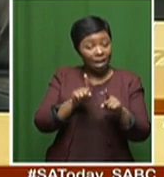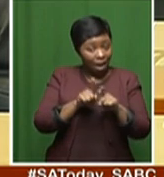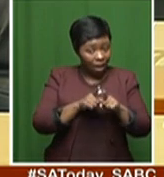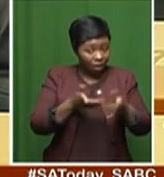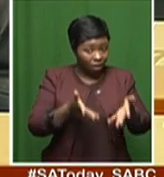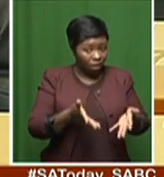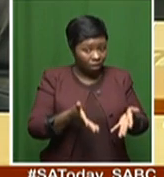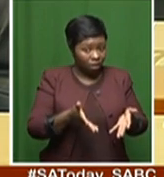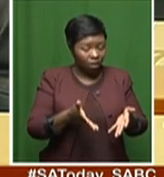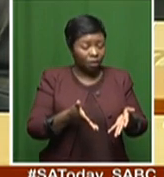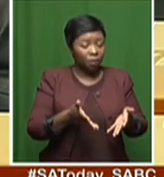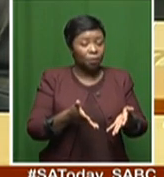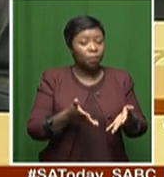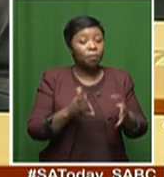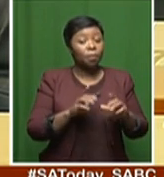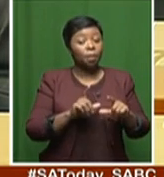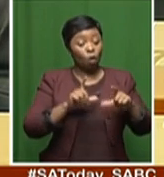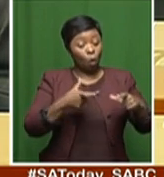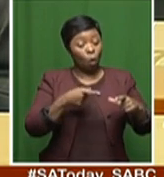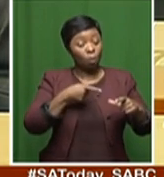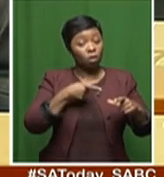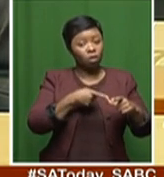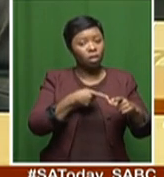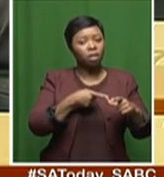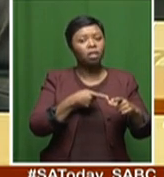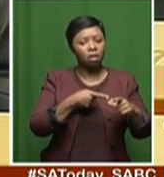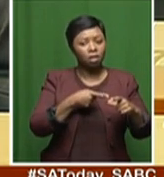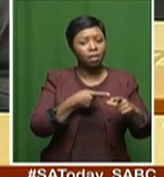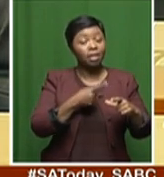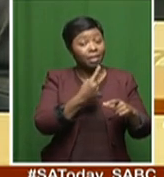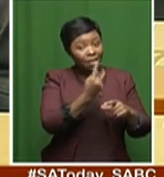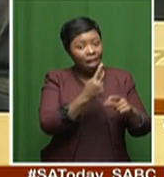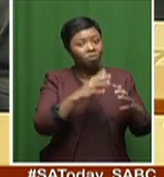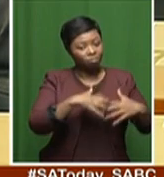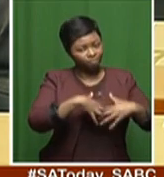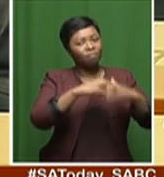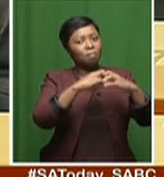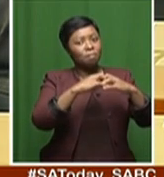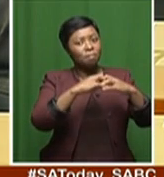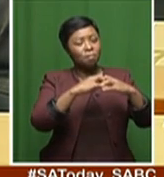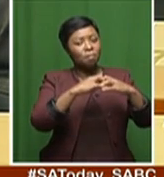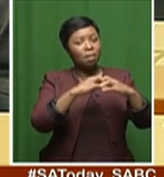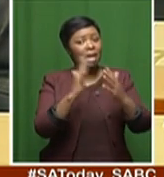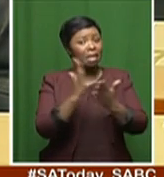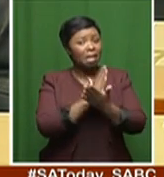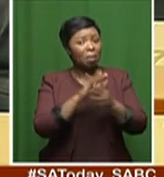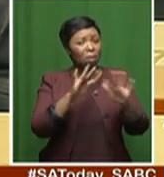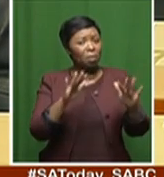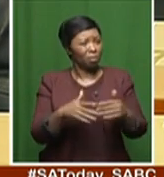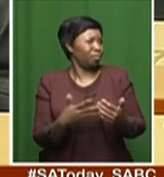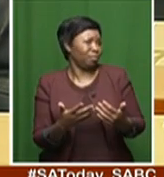a commission that he has established, some people said it's unheard of.